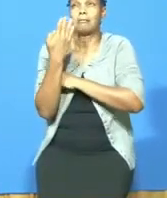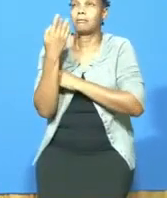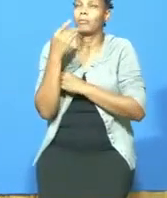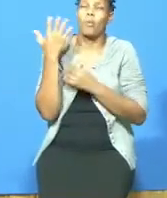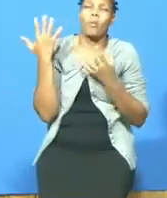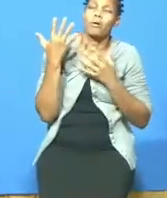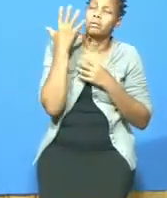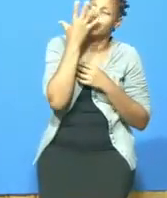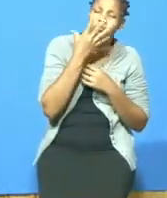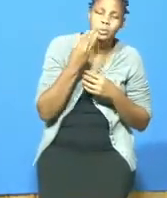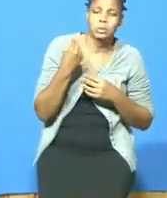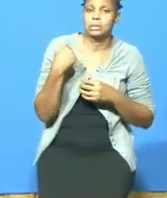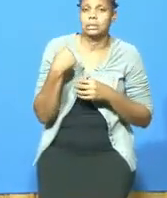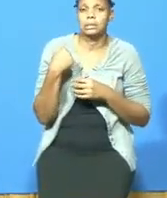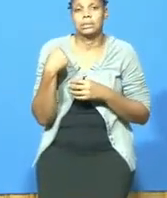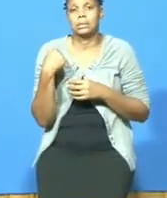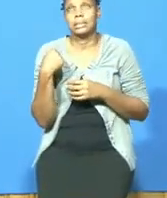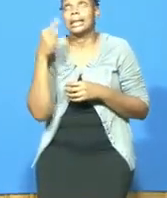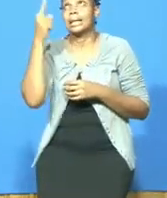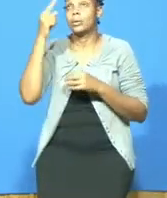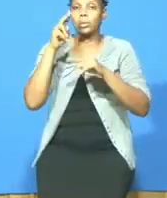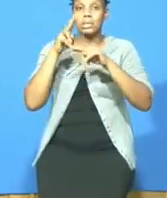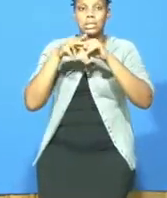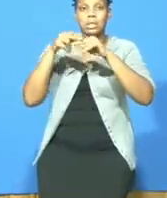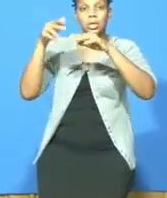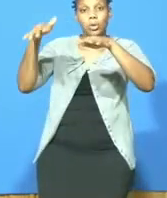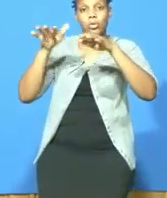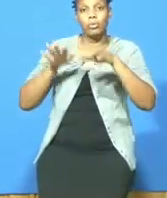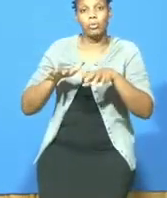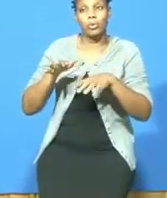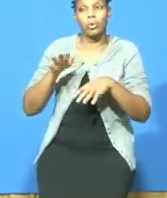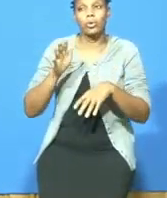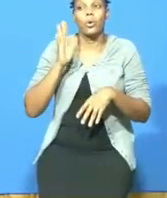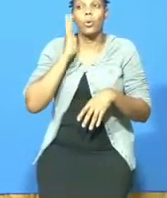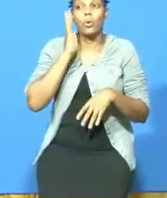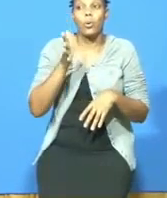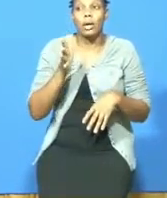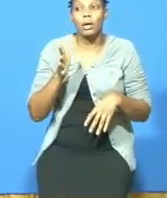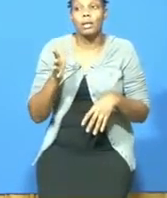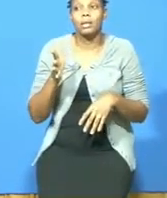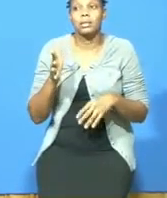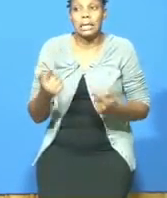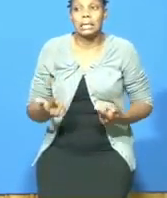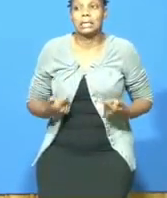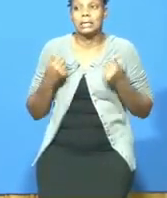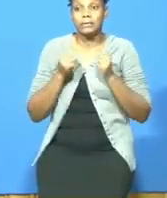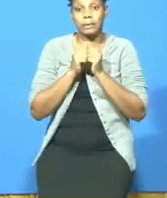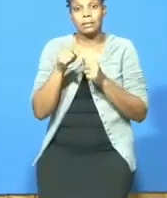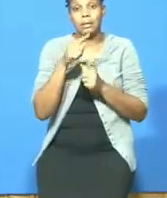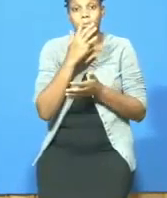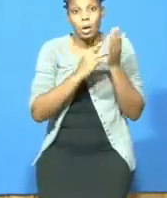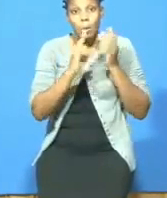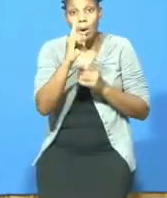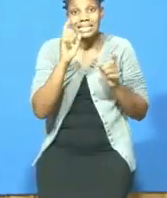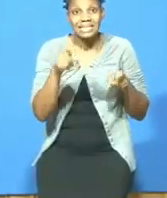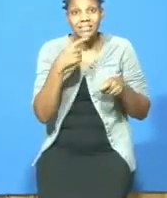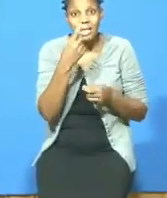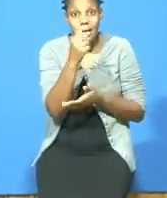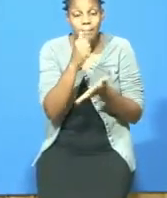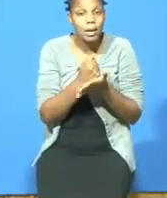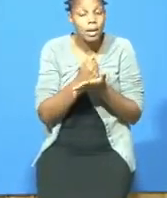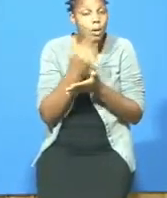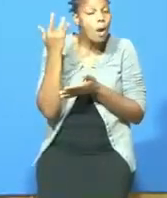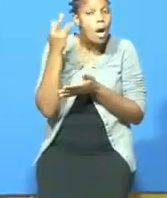we shall worship, and he who sits on the throne will dwell with them. Somebody needs to say amen,